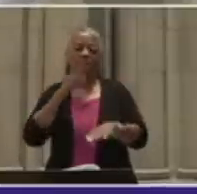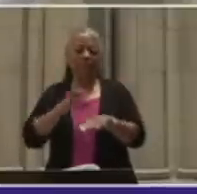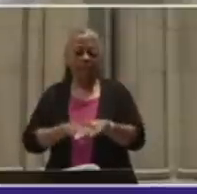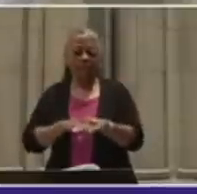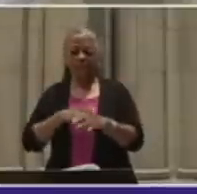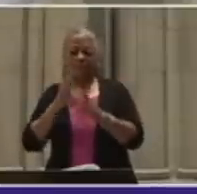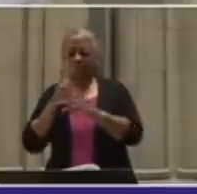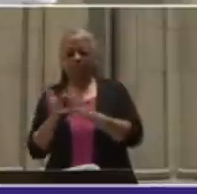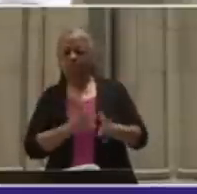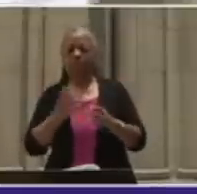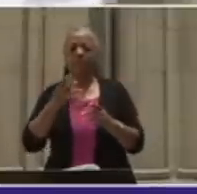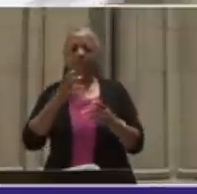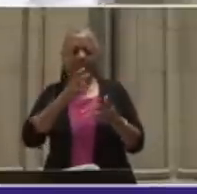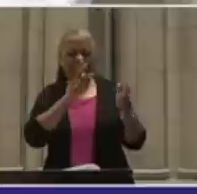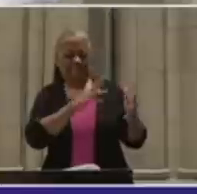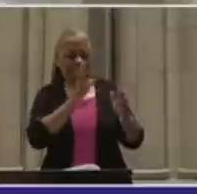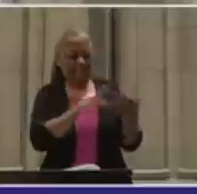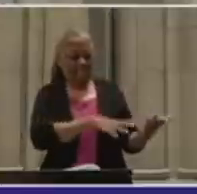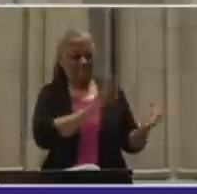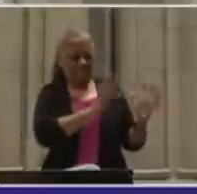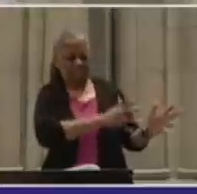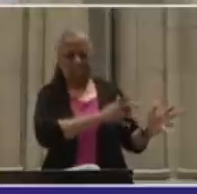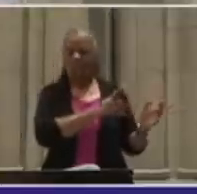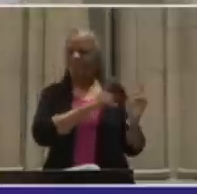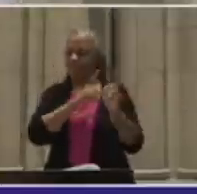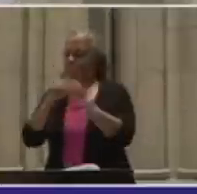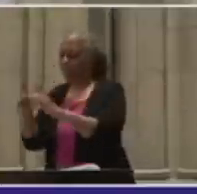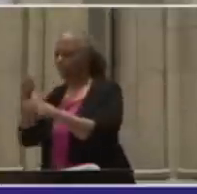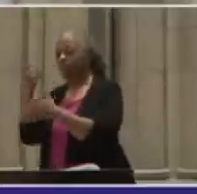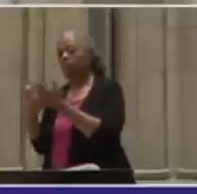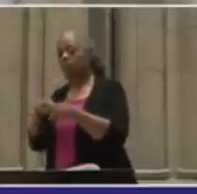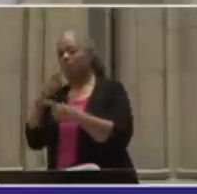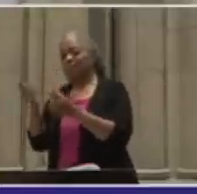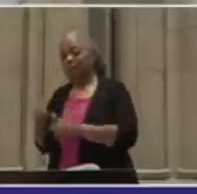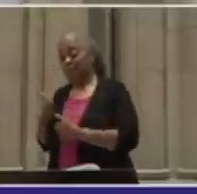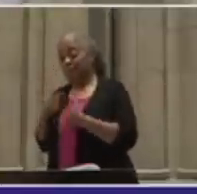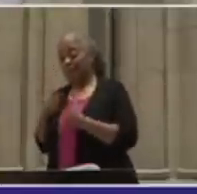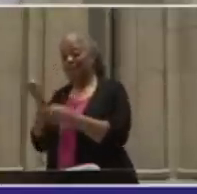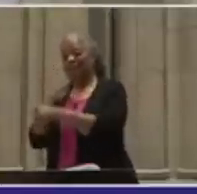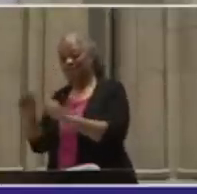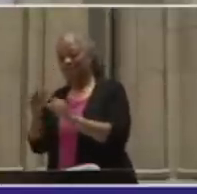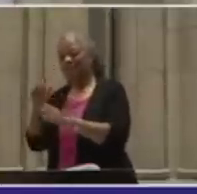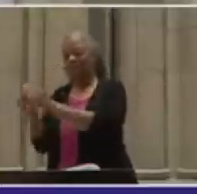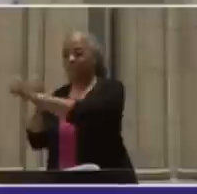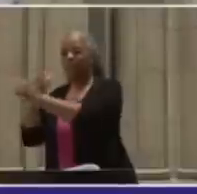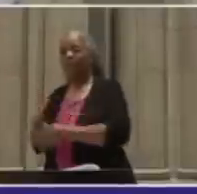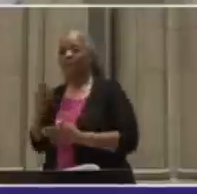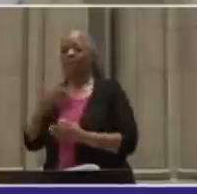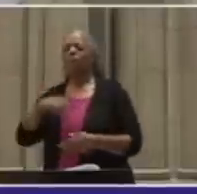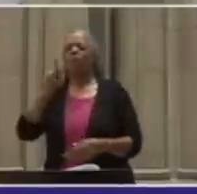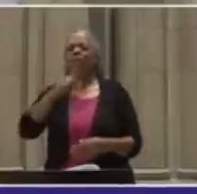from death, to where we are a nation fully committed to what we declare, life, liberty, and the pursuit of happiness. We need